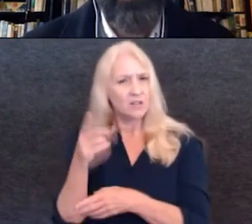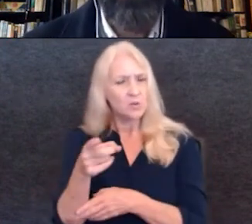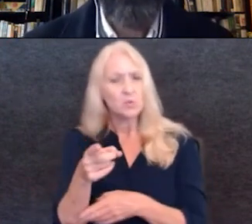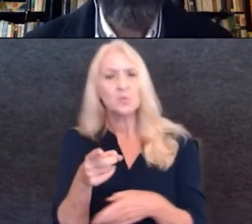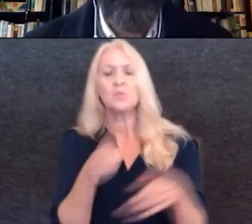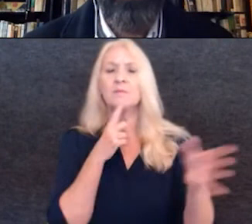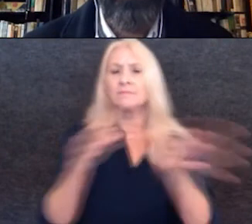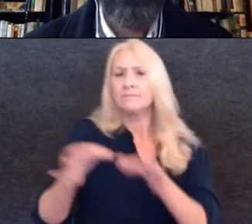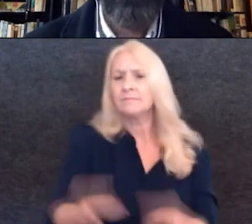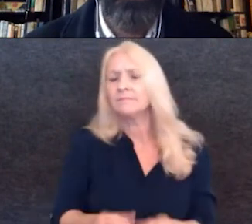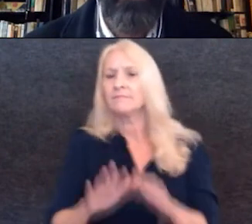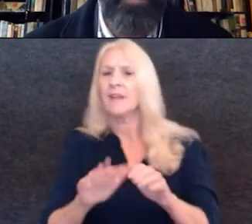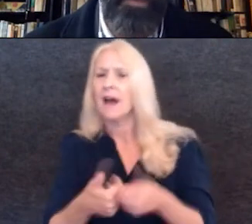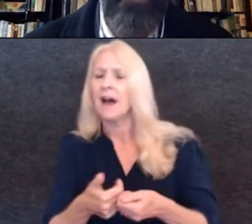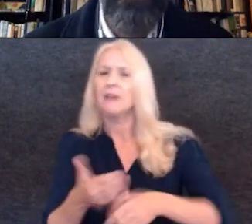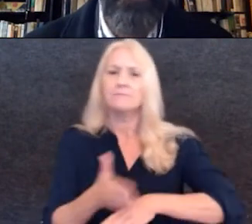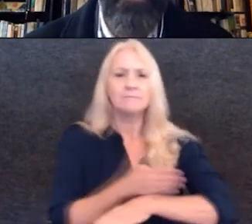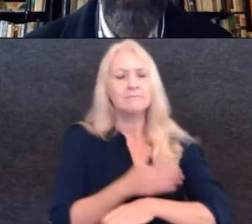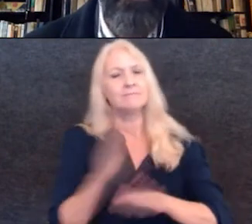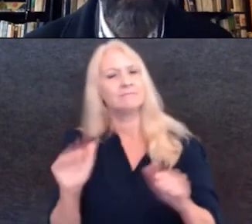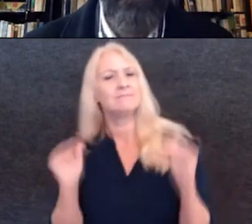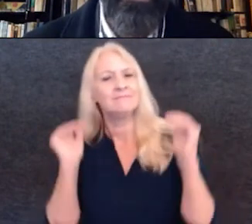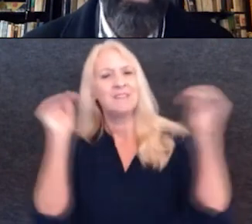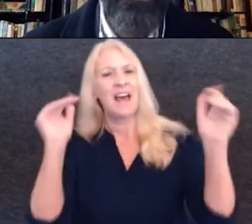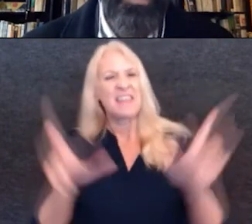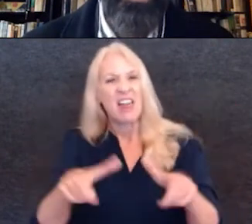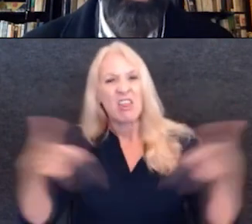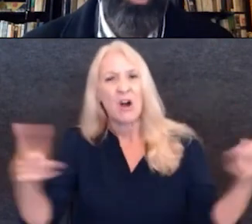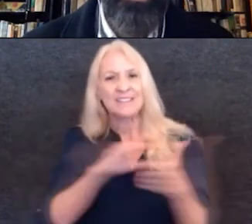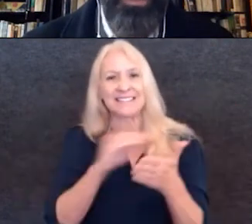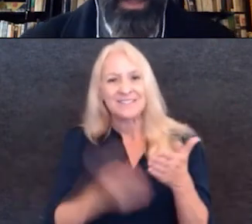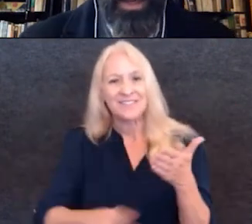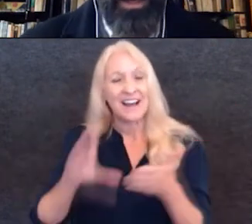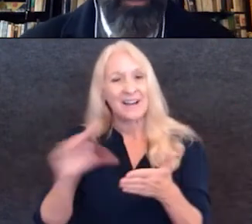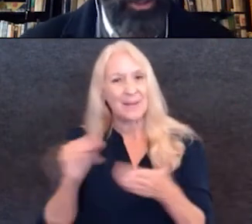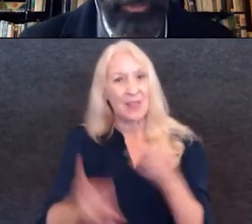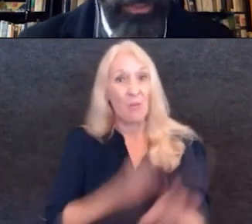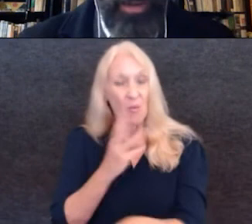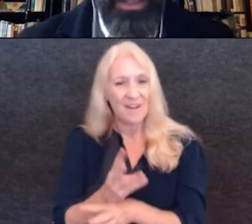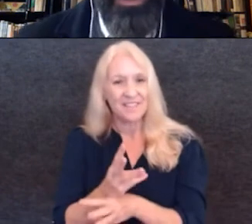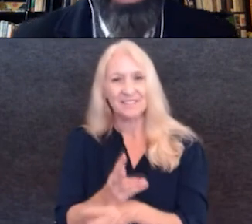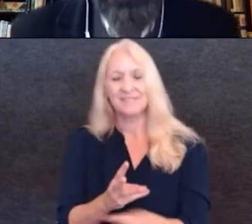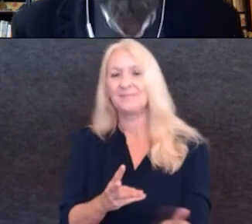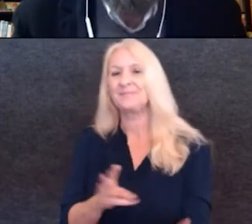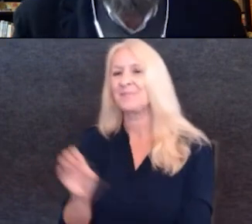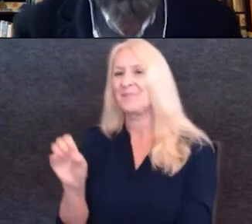how you've excelled at the largest design firm in the world. Sure. Well, it's a big